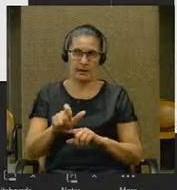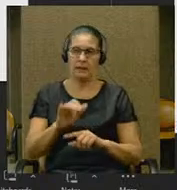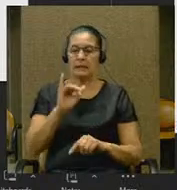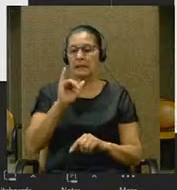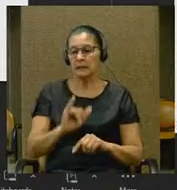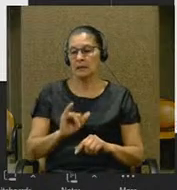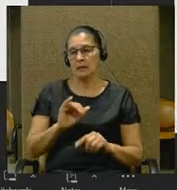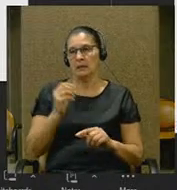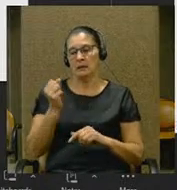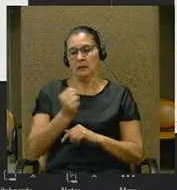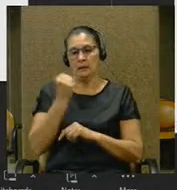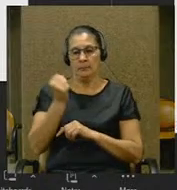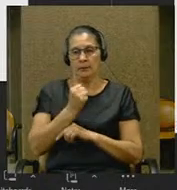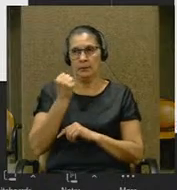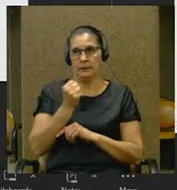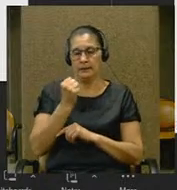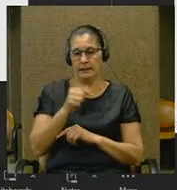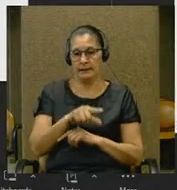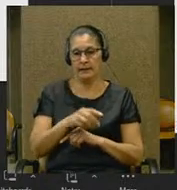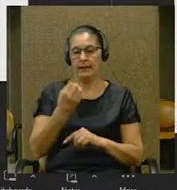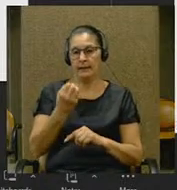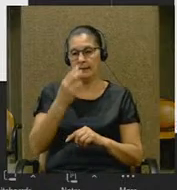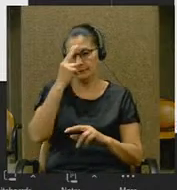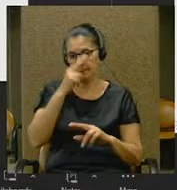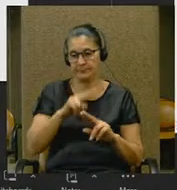toxicology. This is